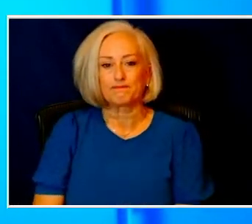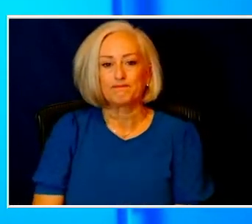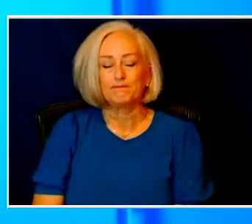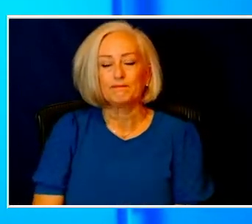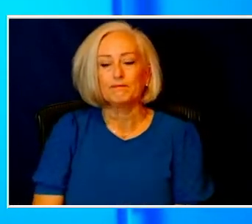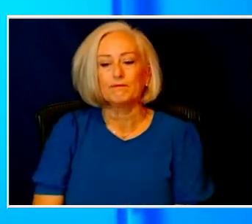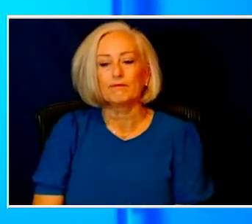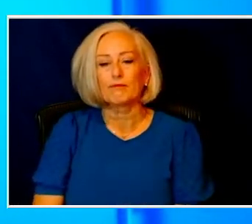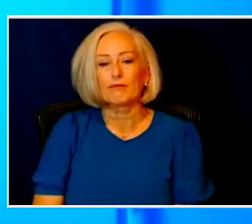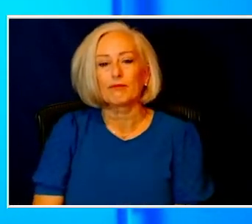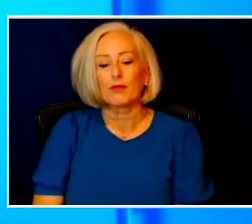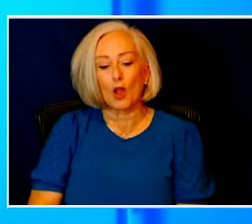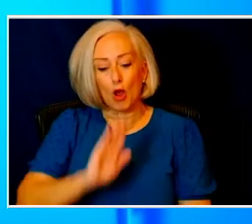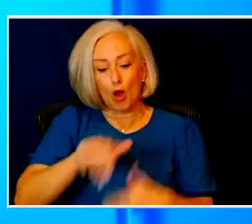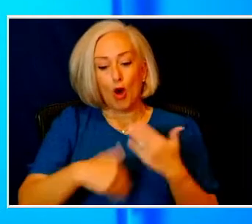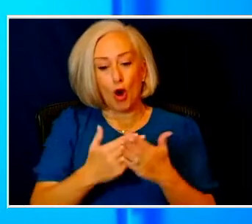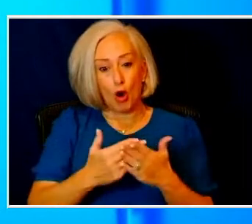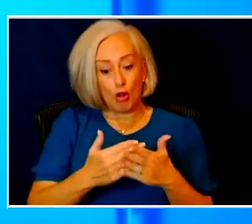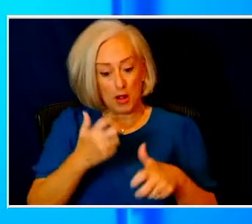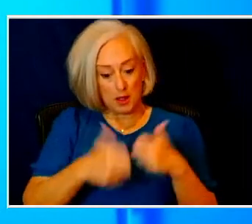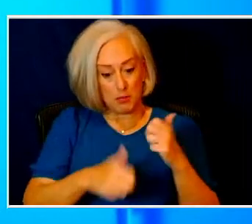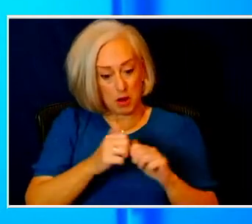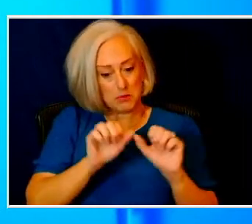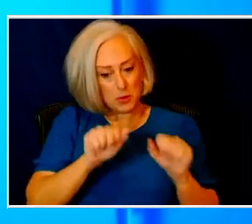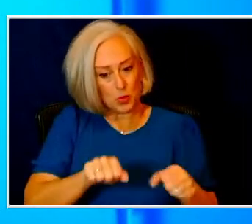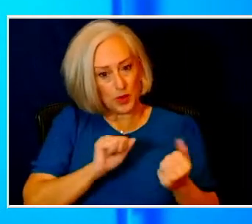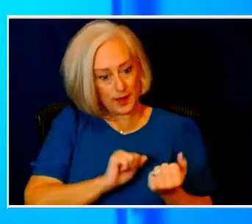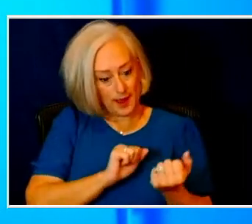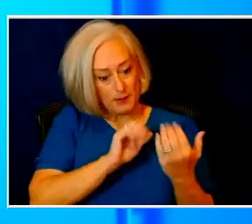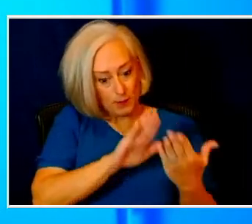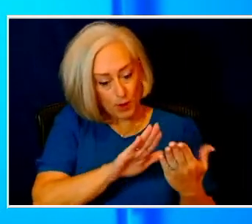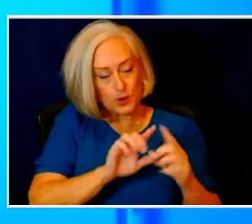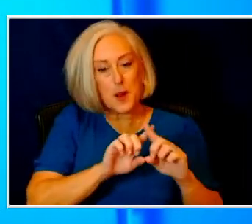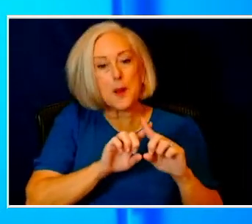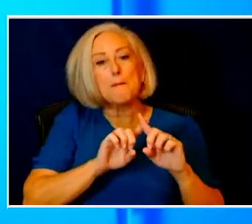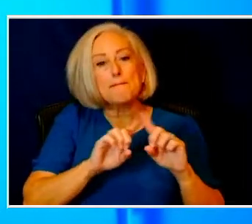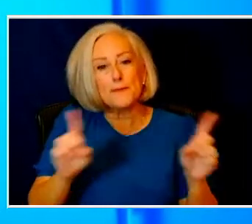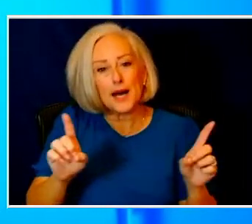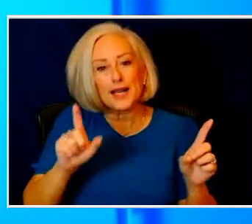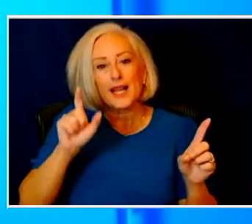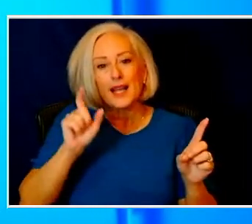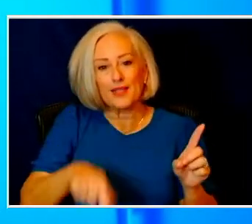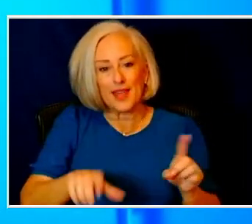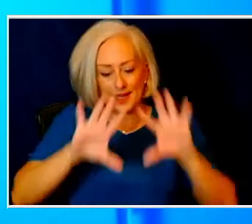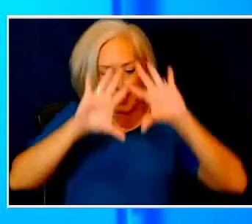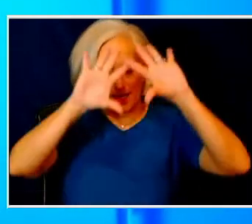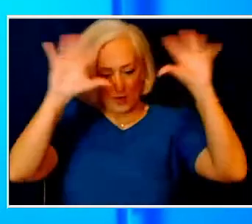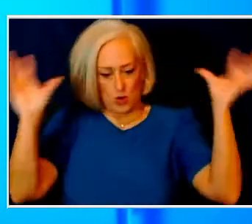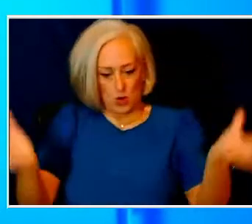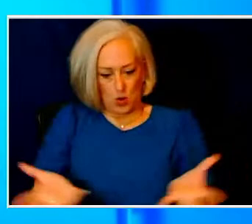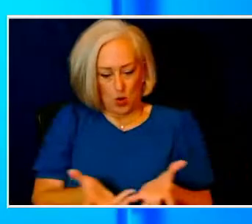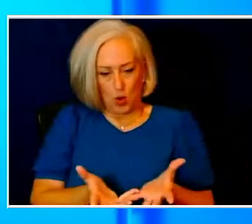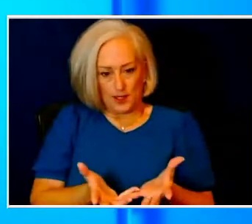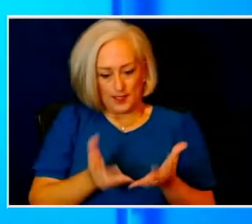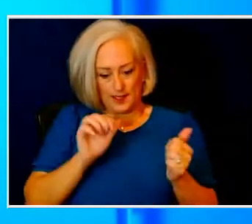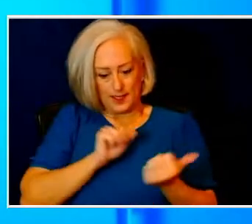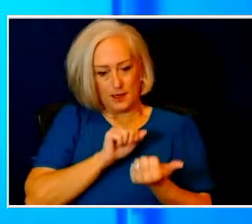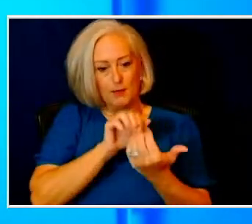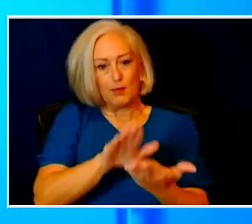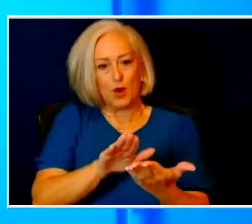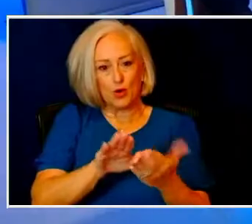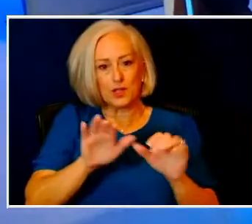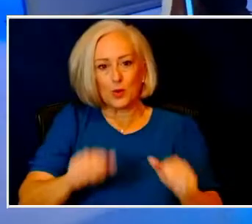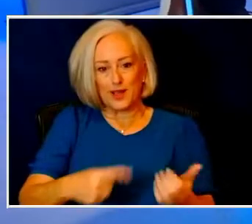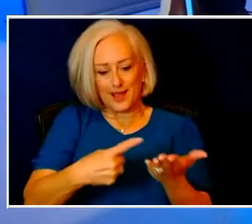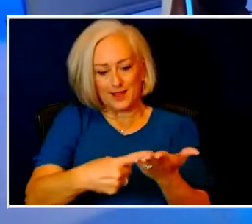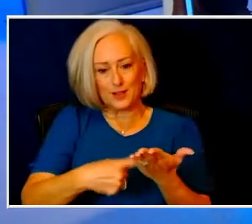of these problems are approachable, but they need a holistic, coordinated approach, and we can talk about that a little bit more. Yeah,